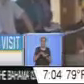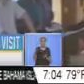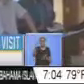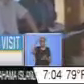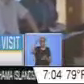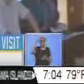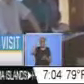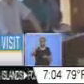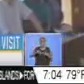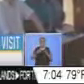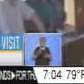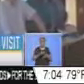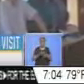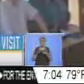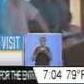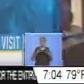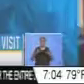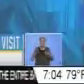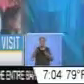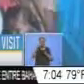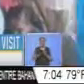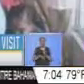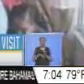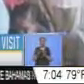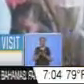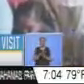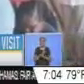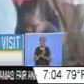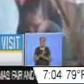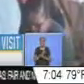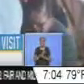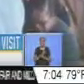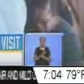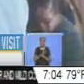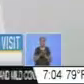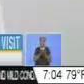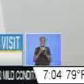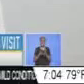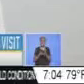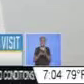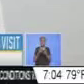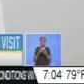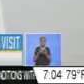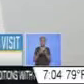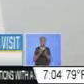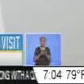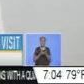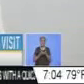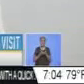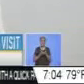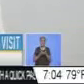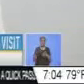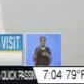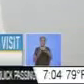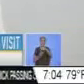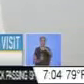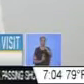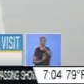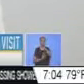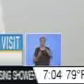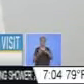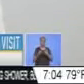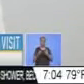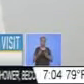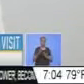Prime Minister also gave a timeline of government operations that will resume in a matter of days. The port of Marsh Harbor